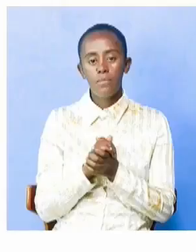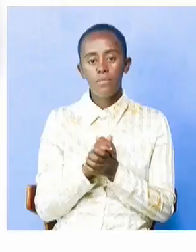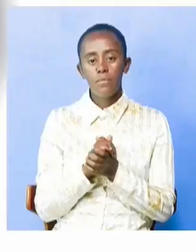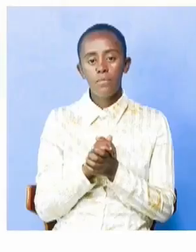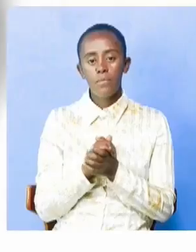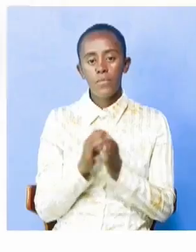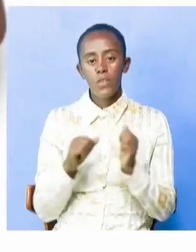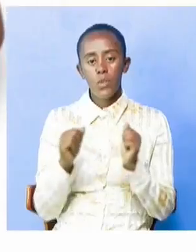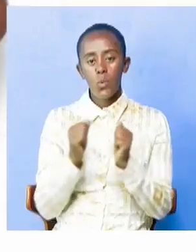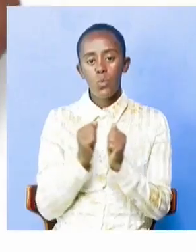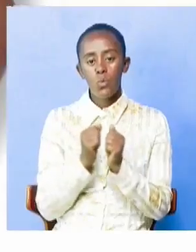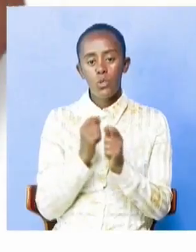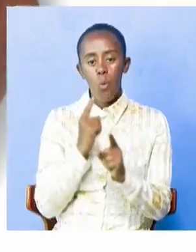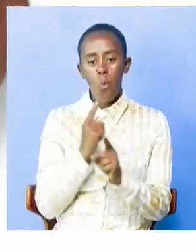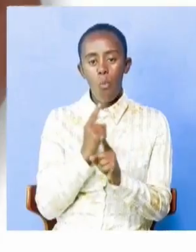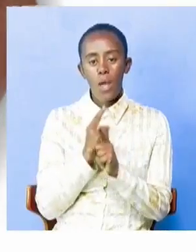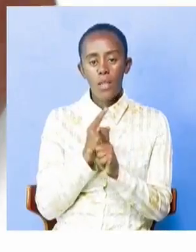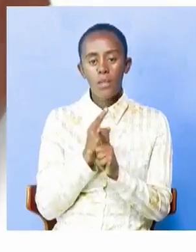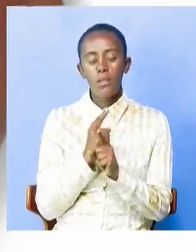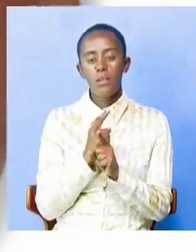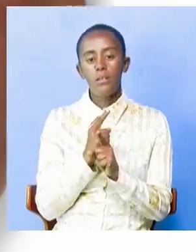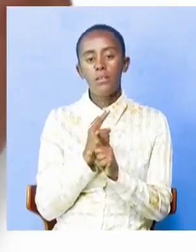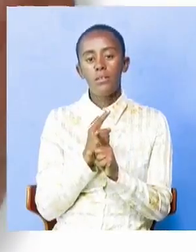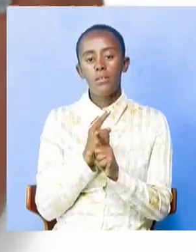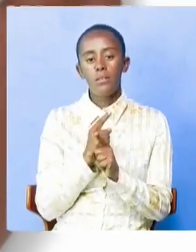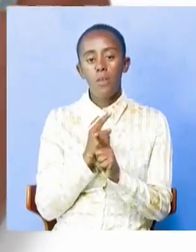with the correct